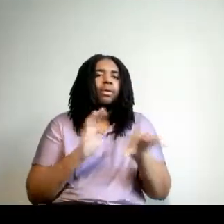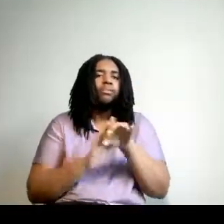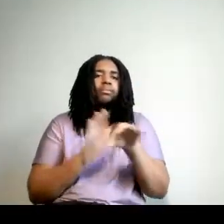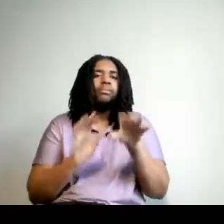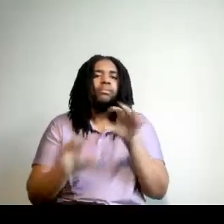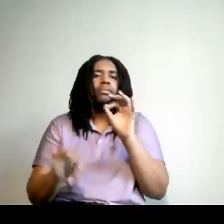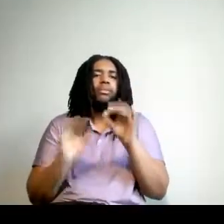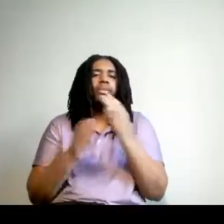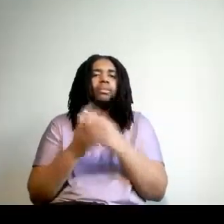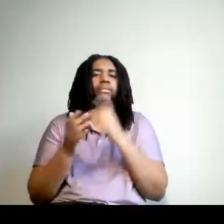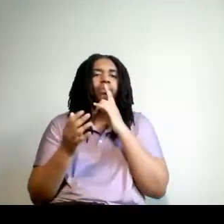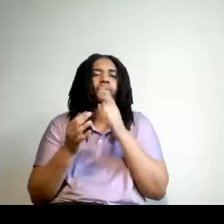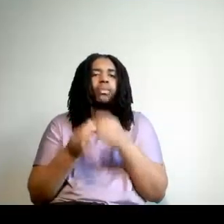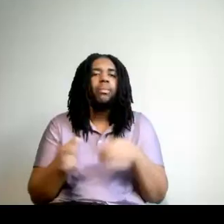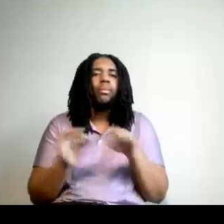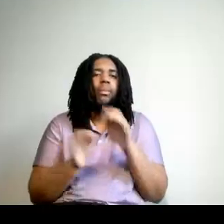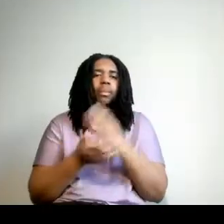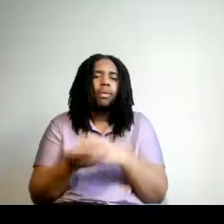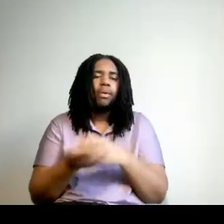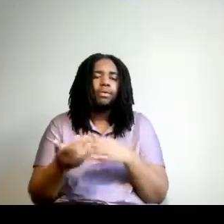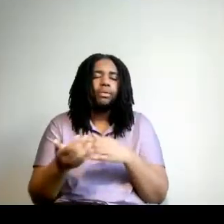aspects.